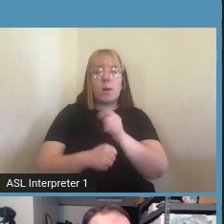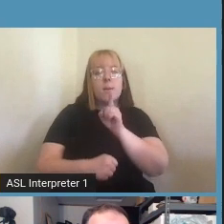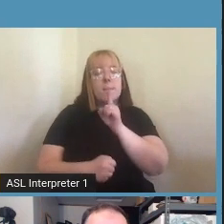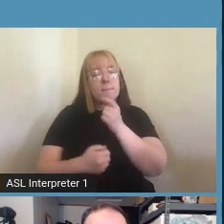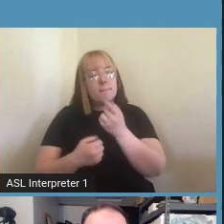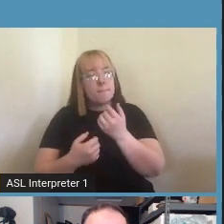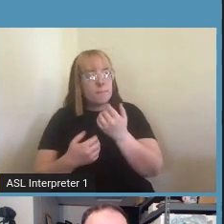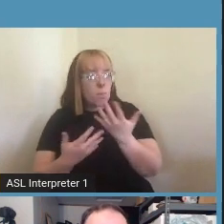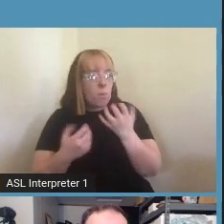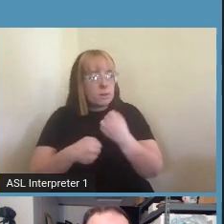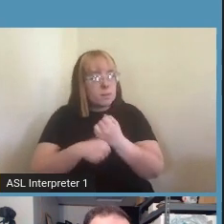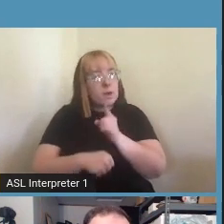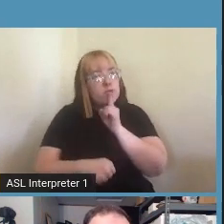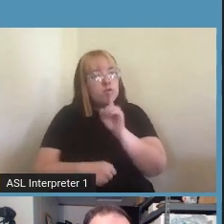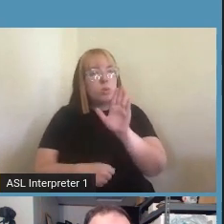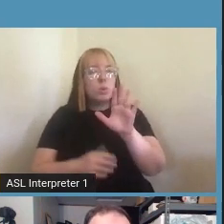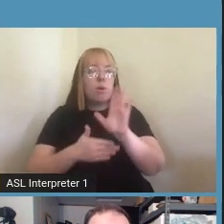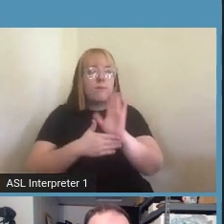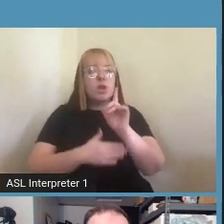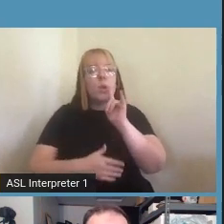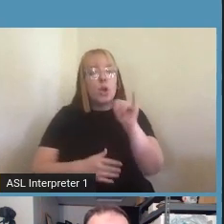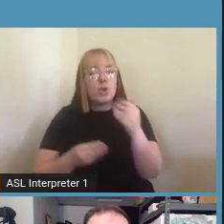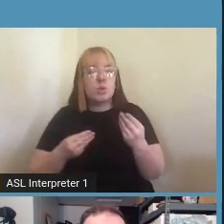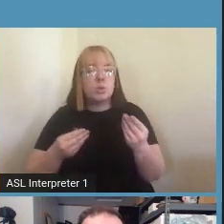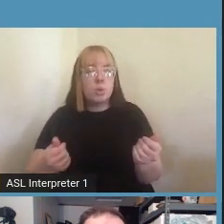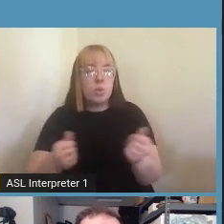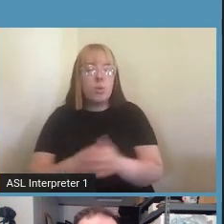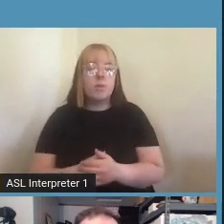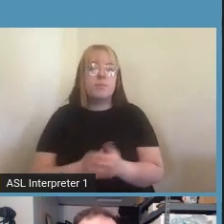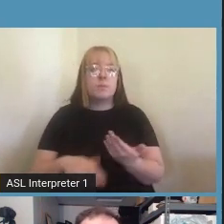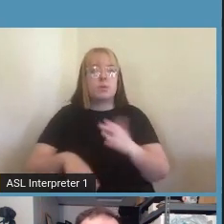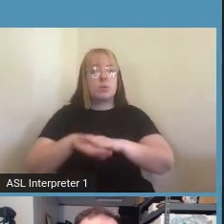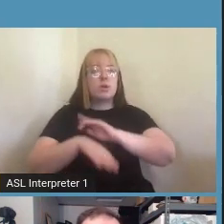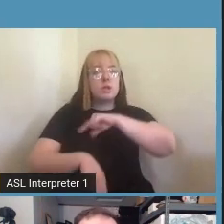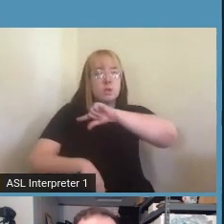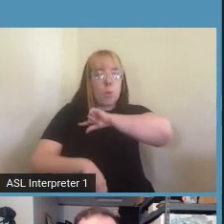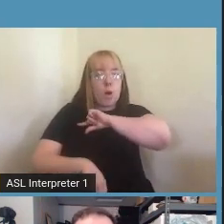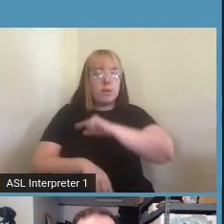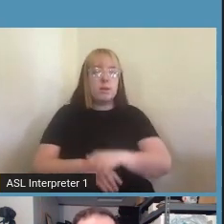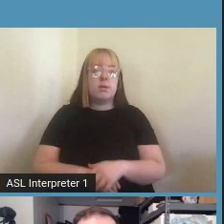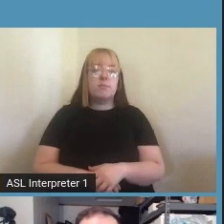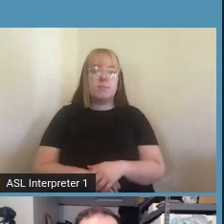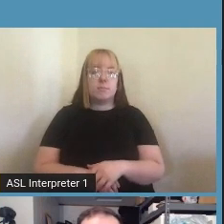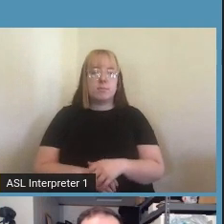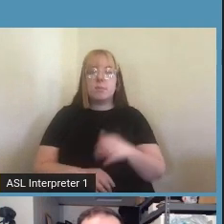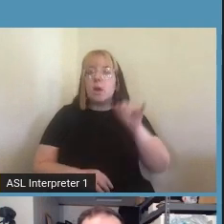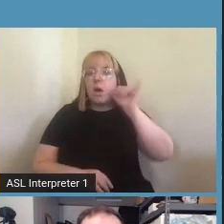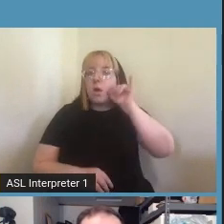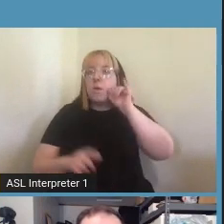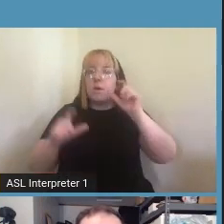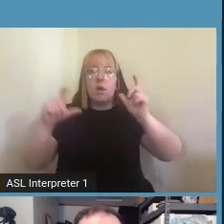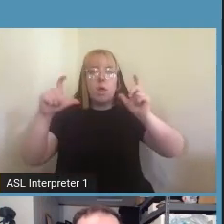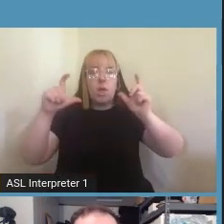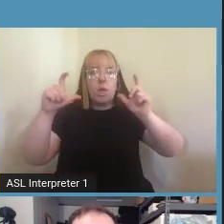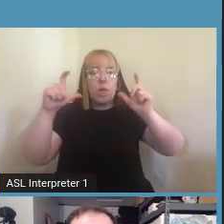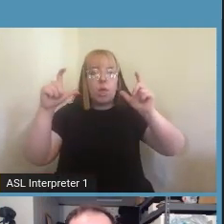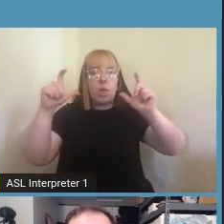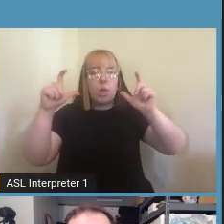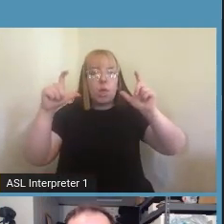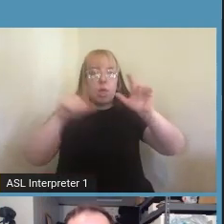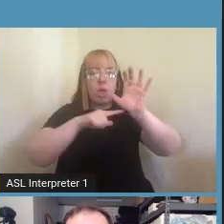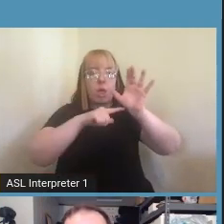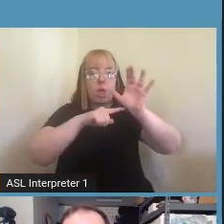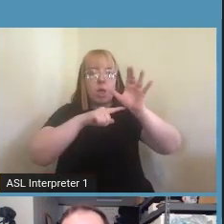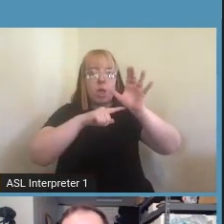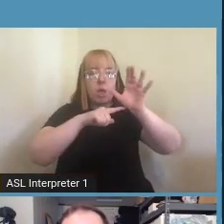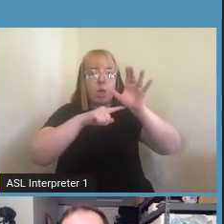and professional, it increases the quality of it instead of just, if you have a cell phone and it's really shaky video, I'm sure we've all seen